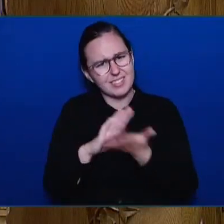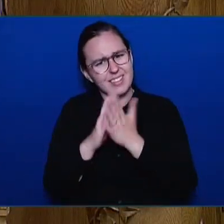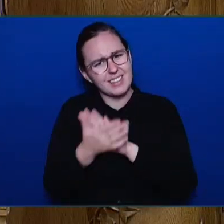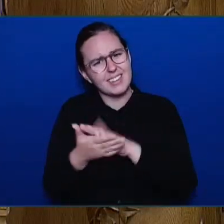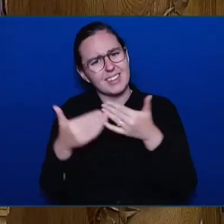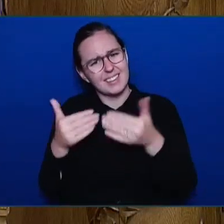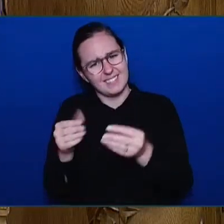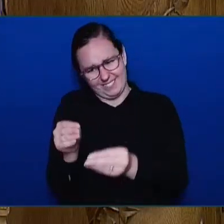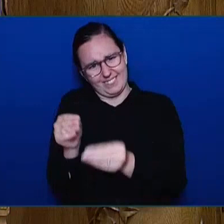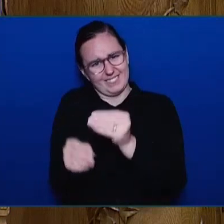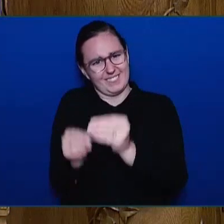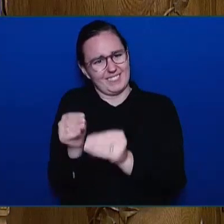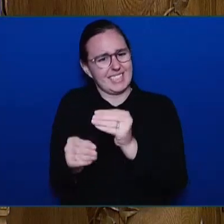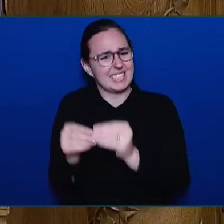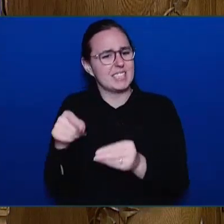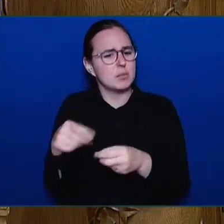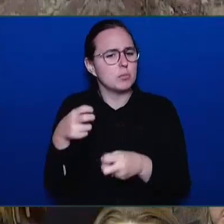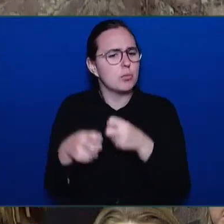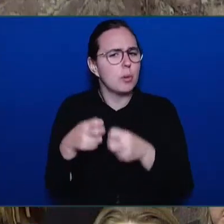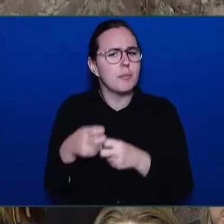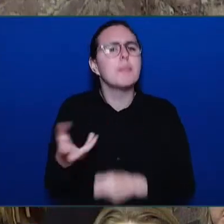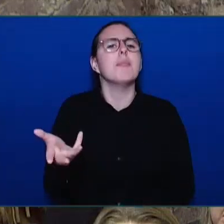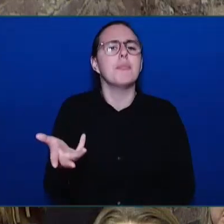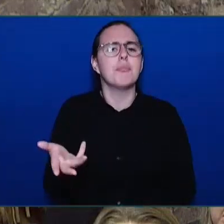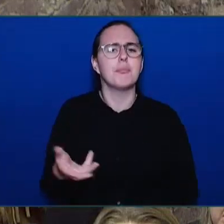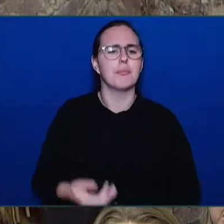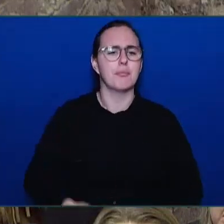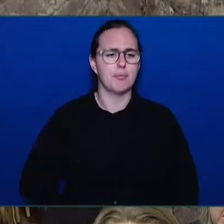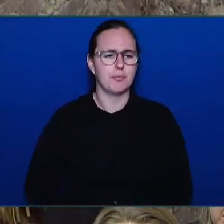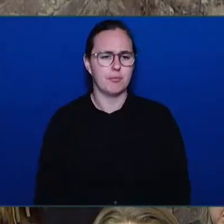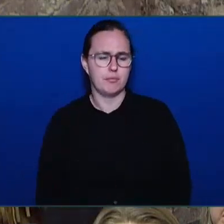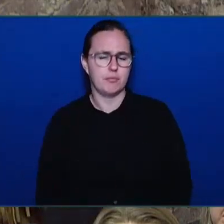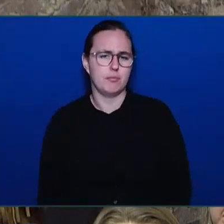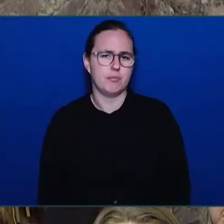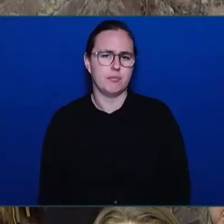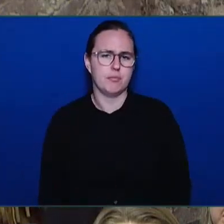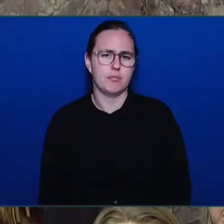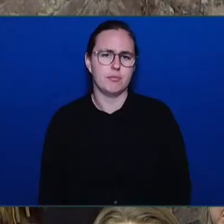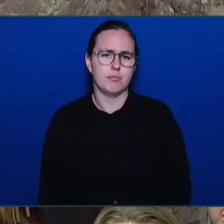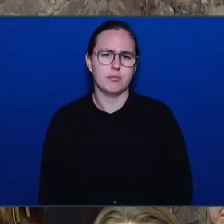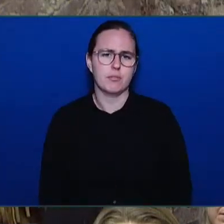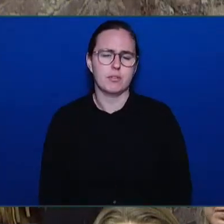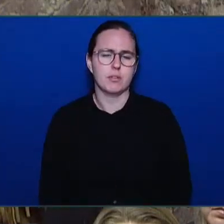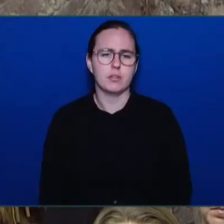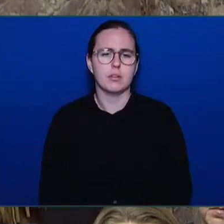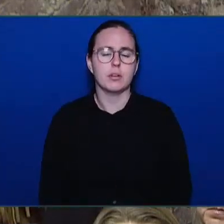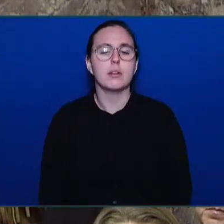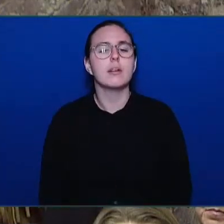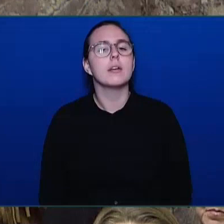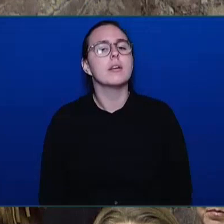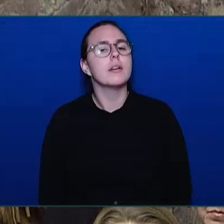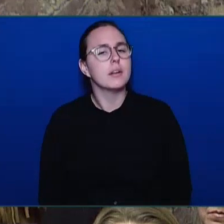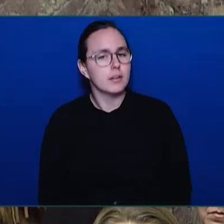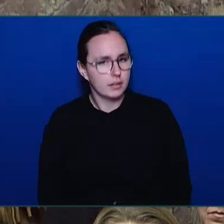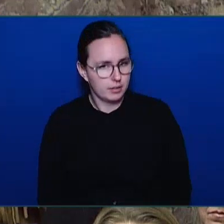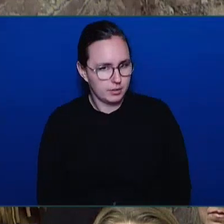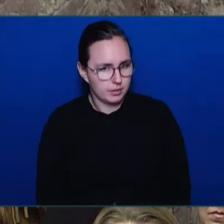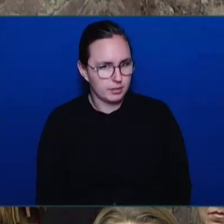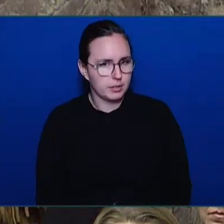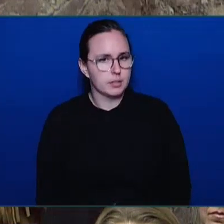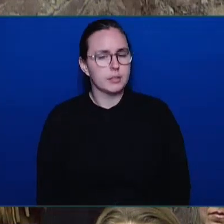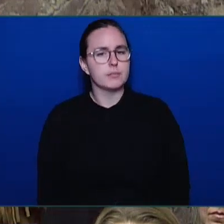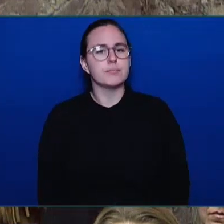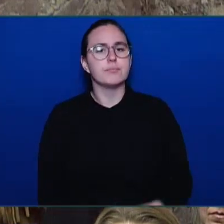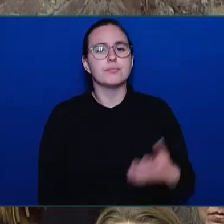Minister of Health. Well, Honourable Speaker, this government, and I think everybody in the region, is incredibly supportive of the staff of the Nicola